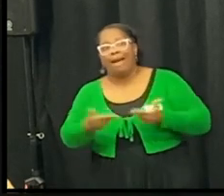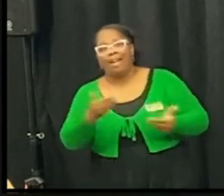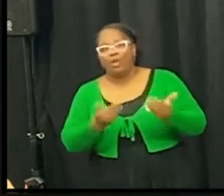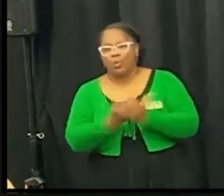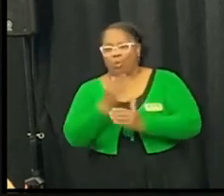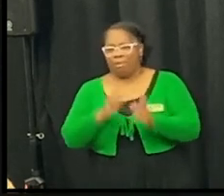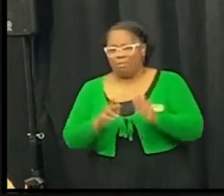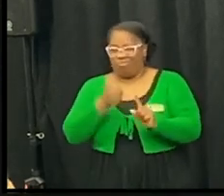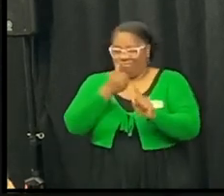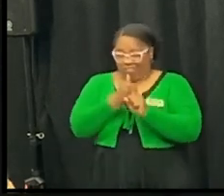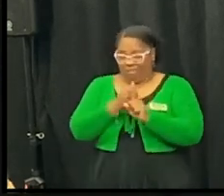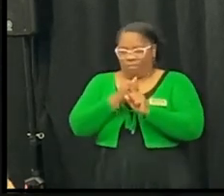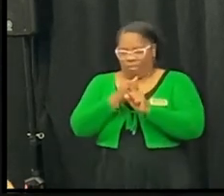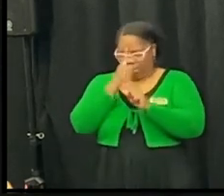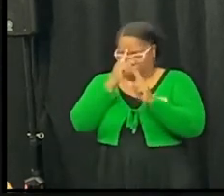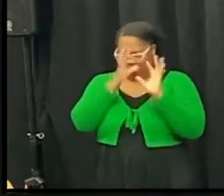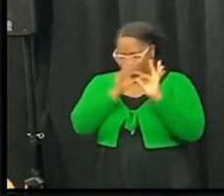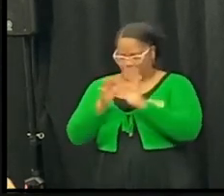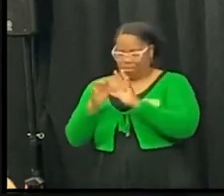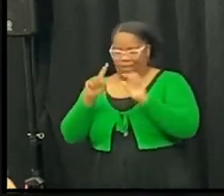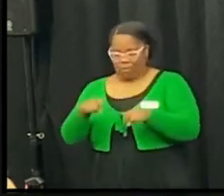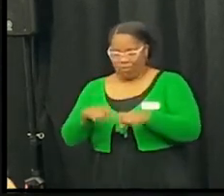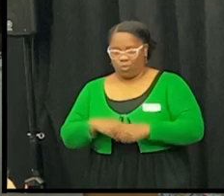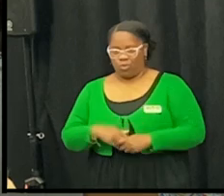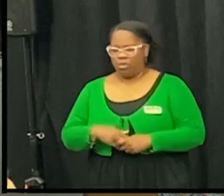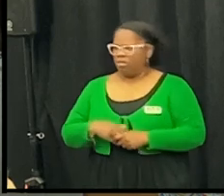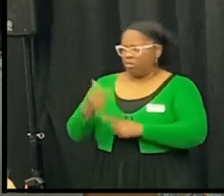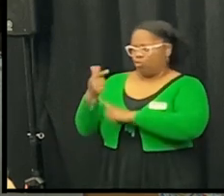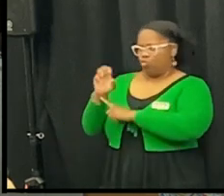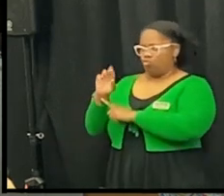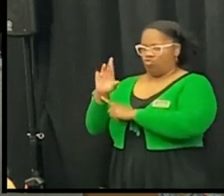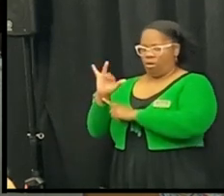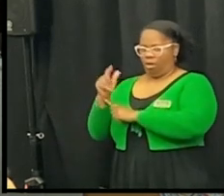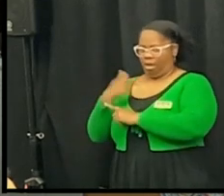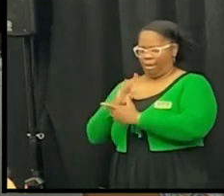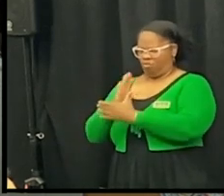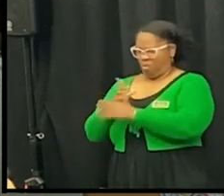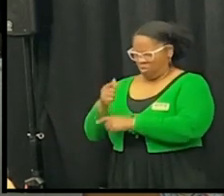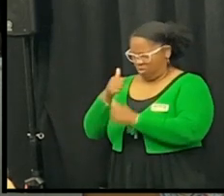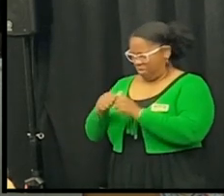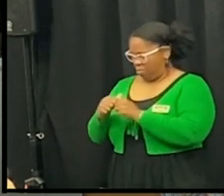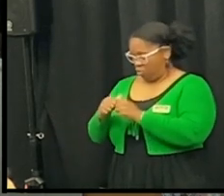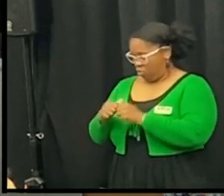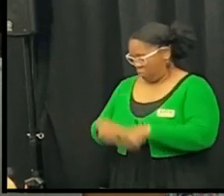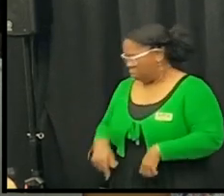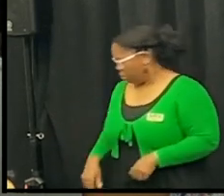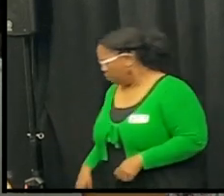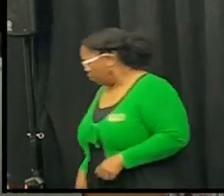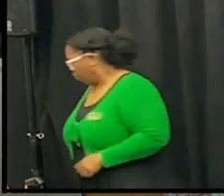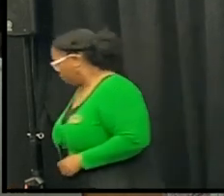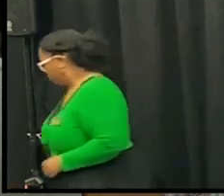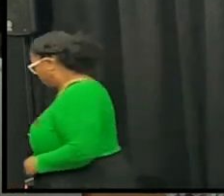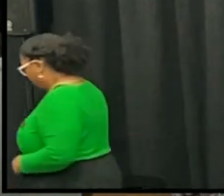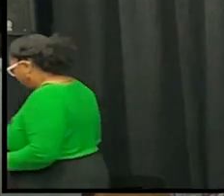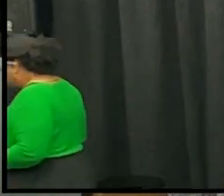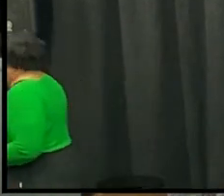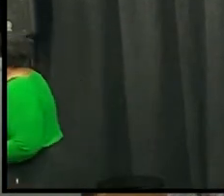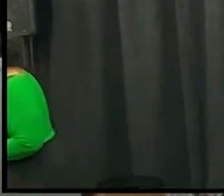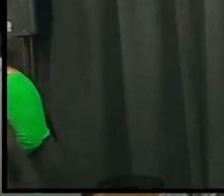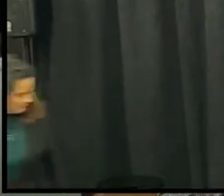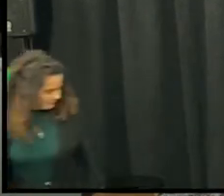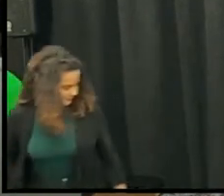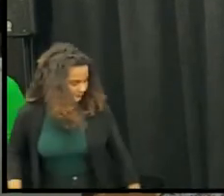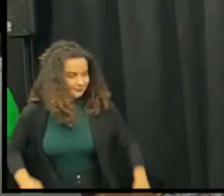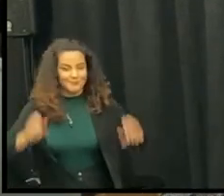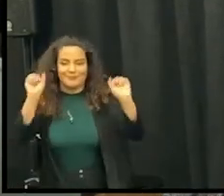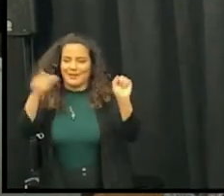to figure it out, you know? Right. Georgia, I stopped you from saying something earlier. Do you remember what you were going to say? I do remember. Okay. Yeah, I think it is still